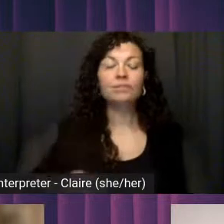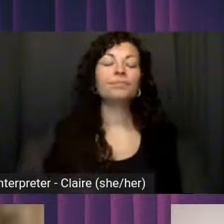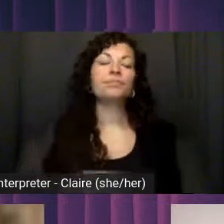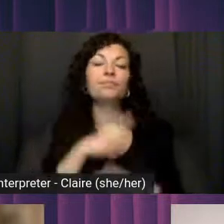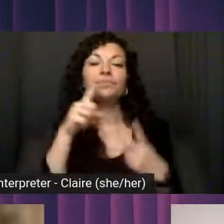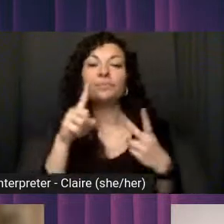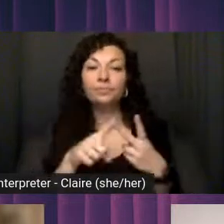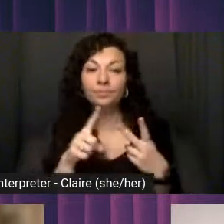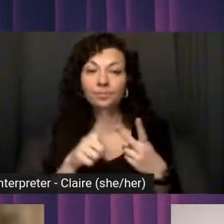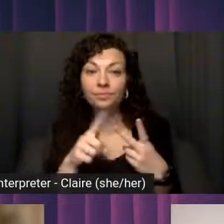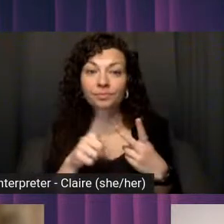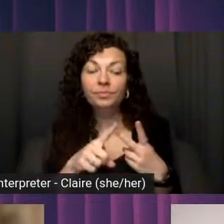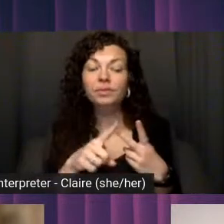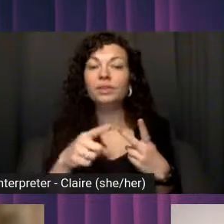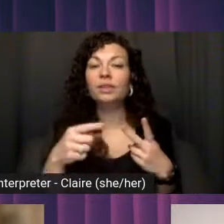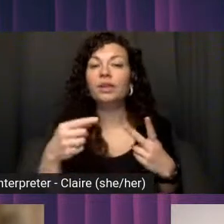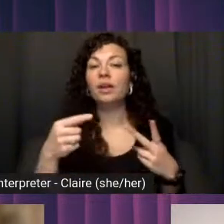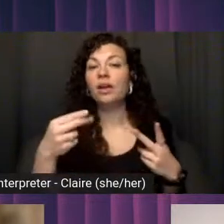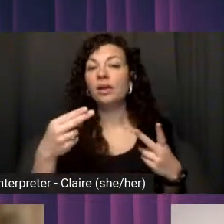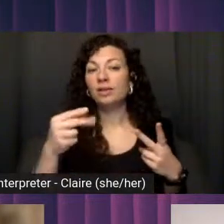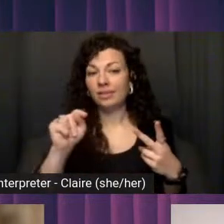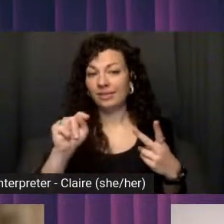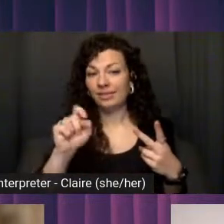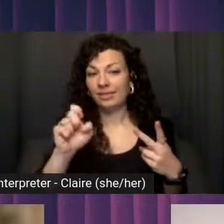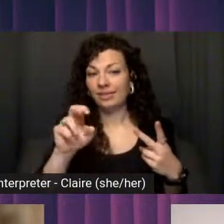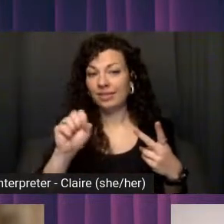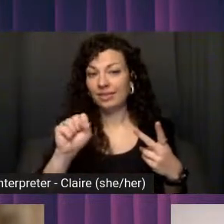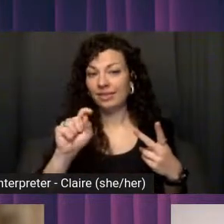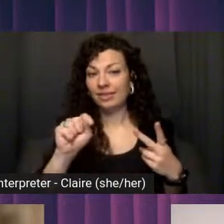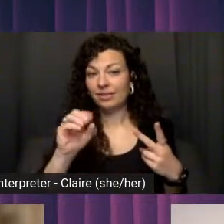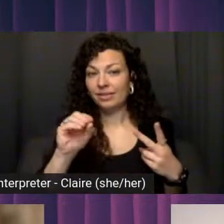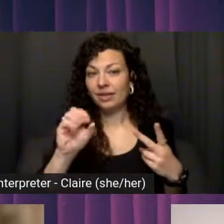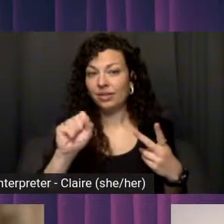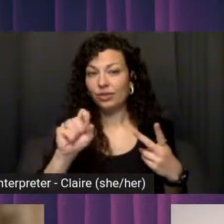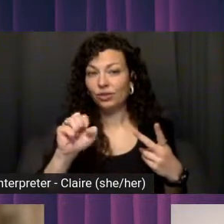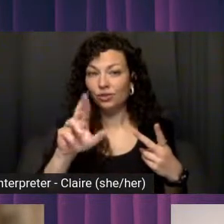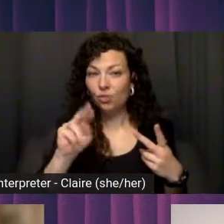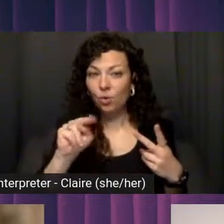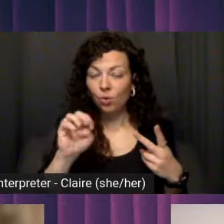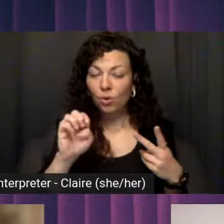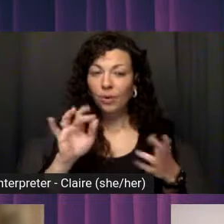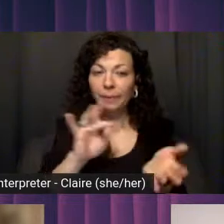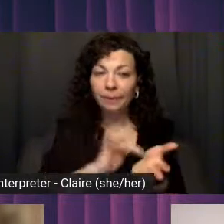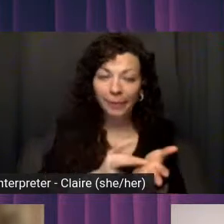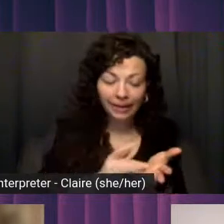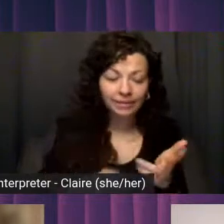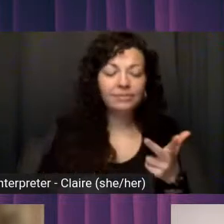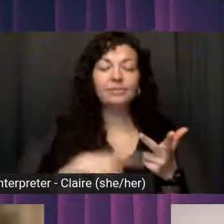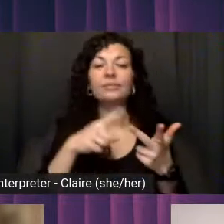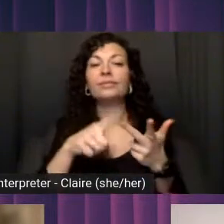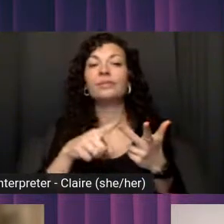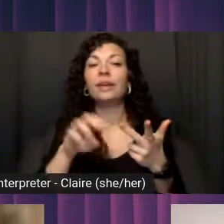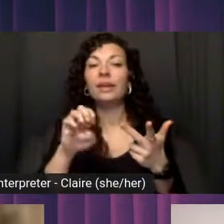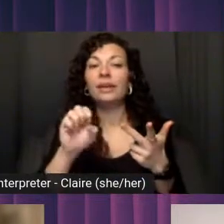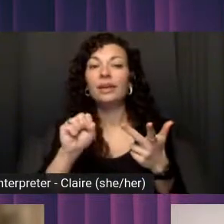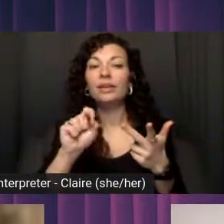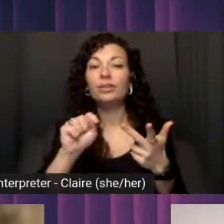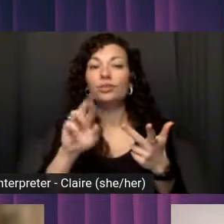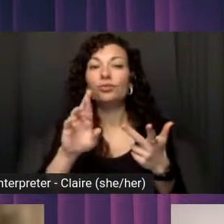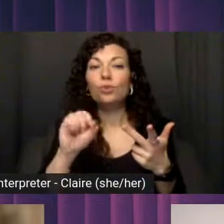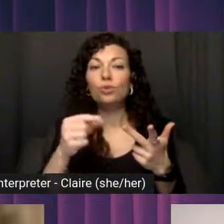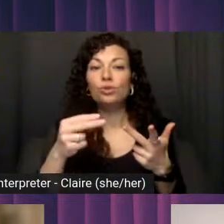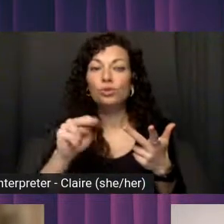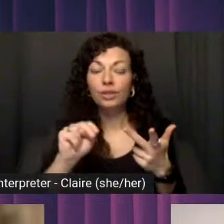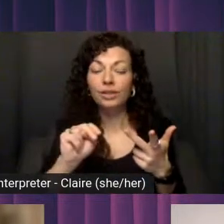so estrogen or testosterone, so folks go through a puberty that best aligns with their internal sense of their gender. This